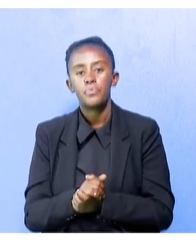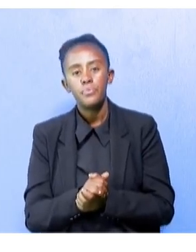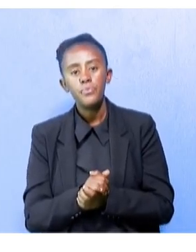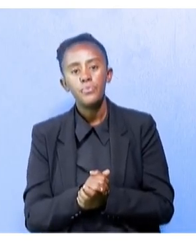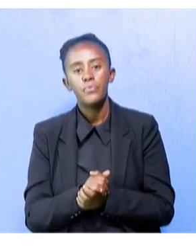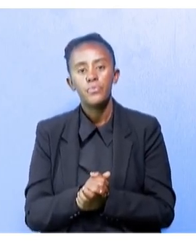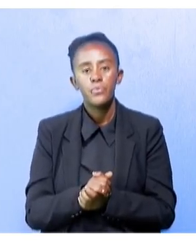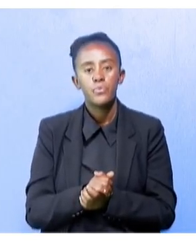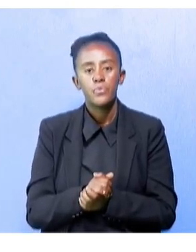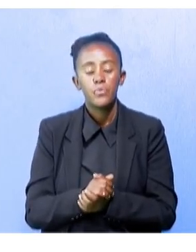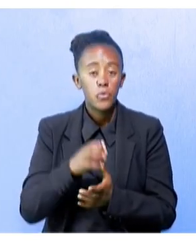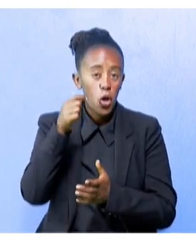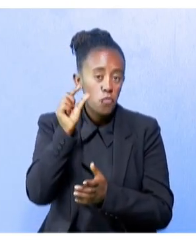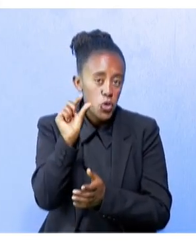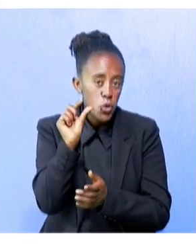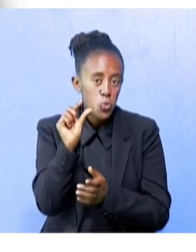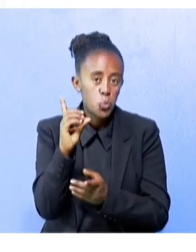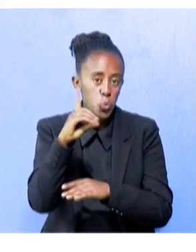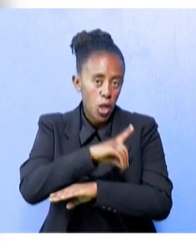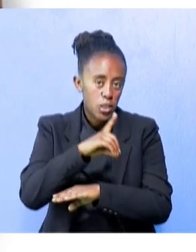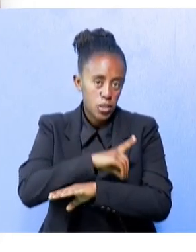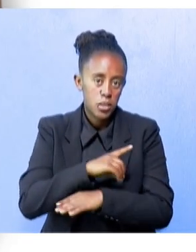a few